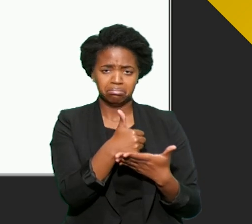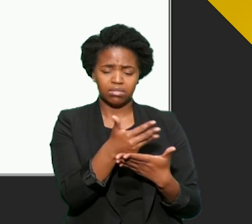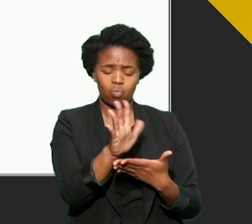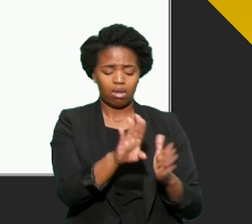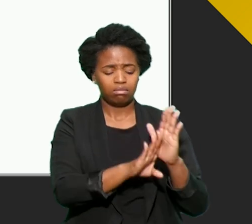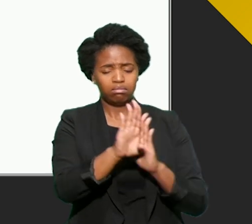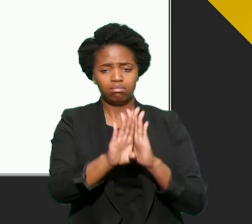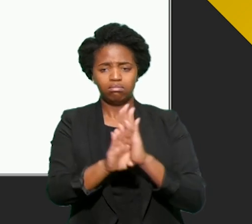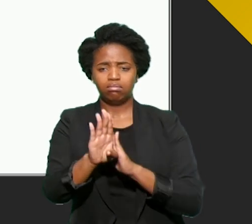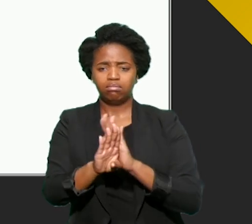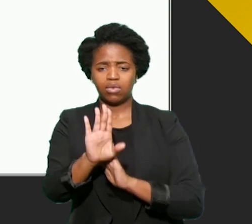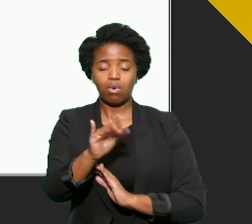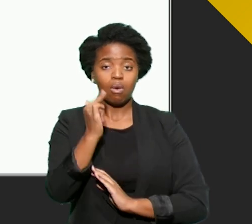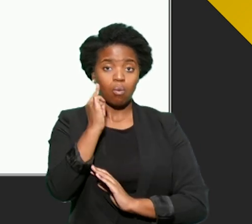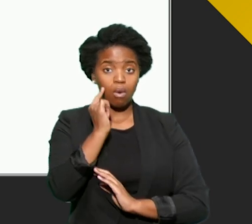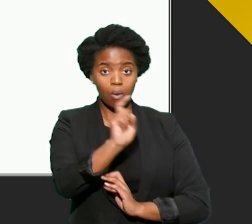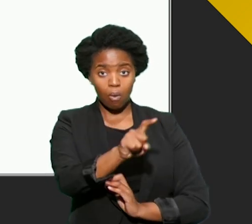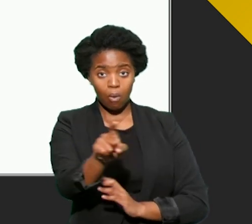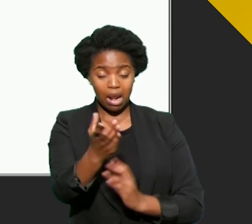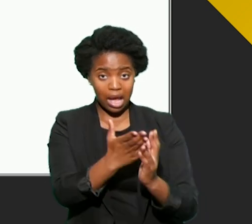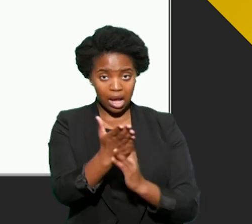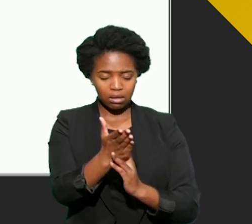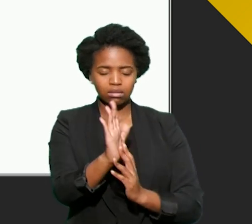and deployment of 5G technology.